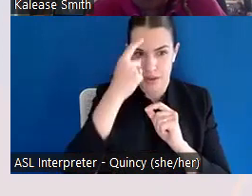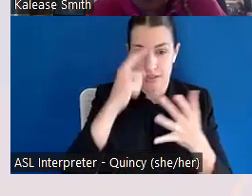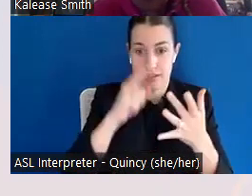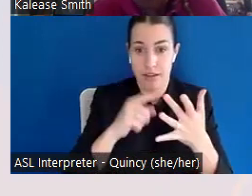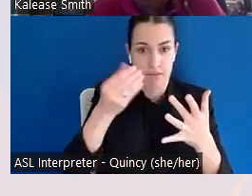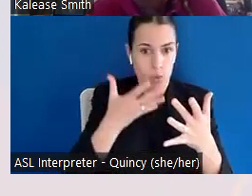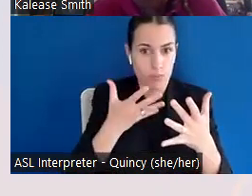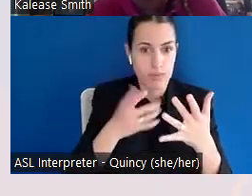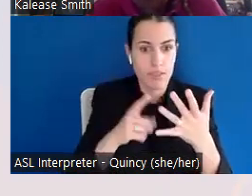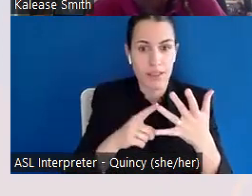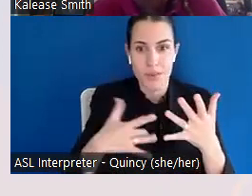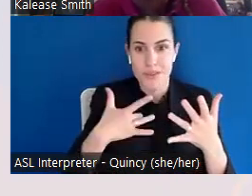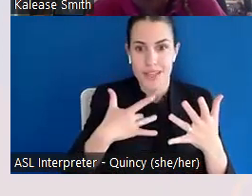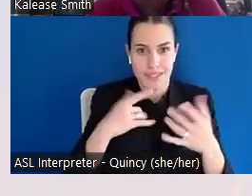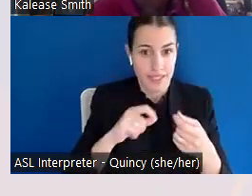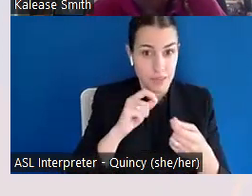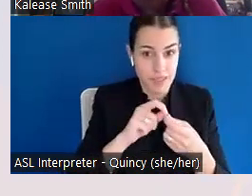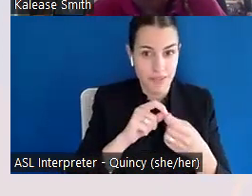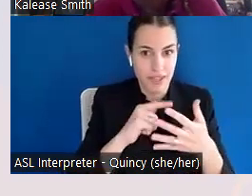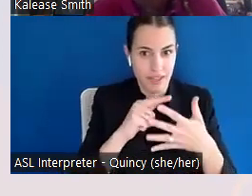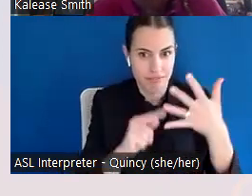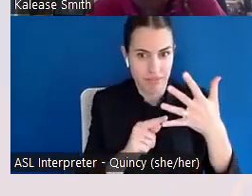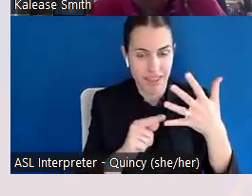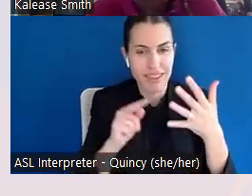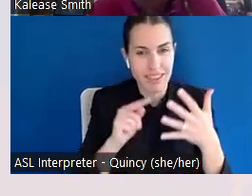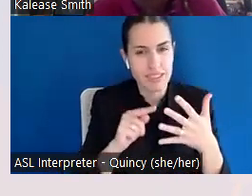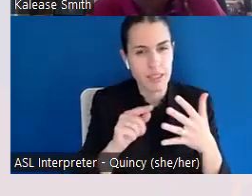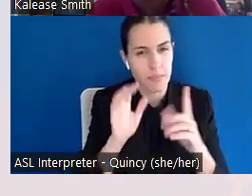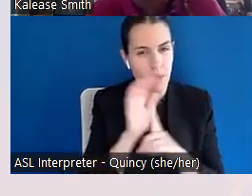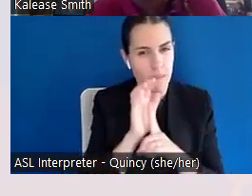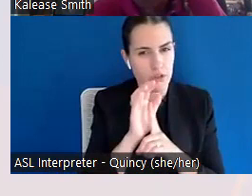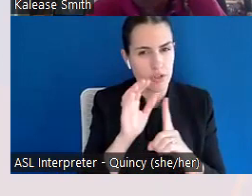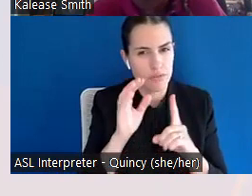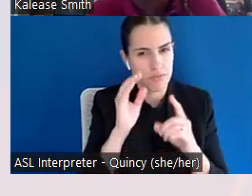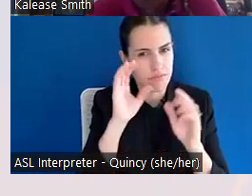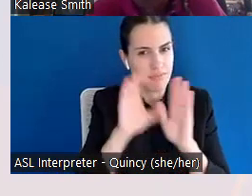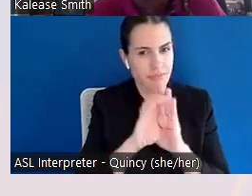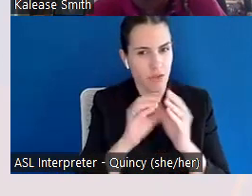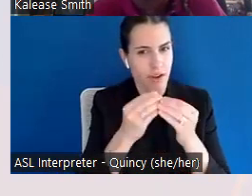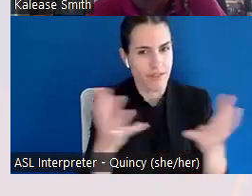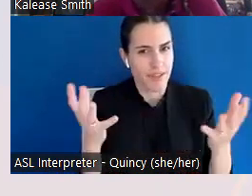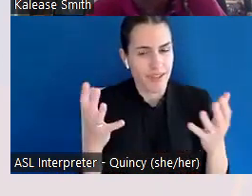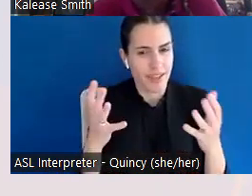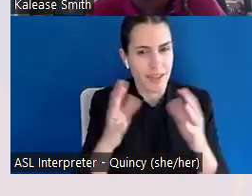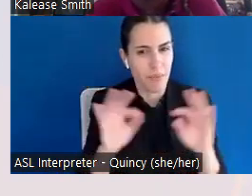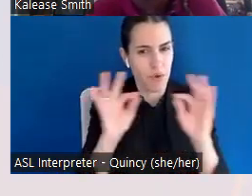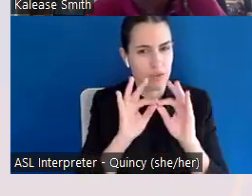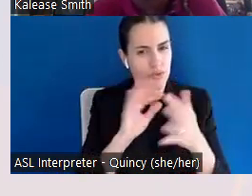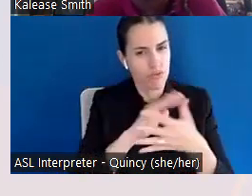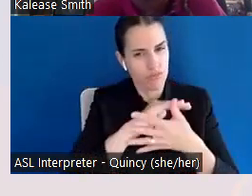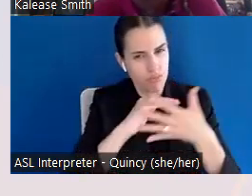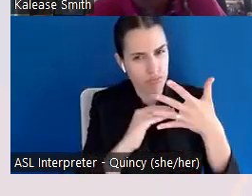specific. I'm pretty sure I saw all of these in the chat. This is a very popular infographic and one that helps us understand what aspects make up